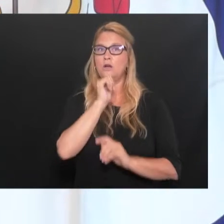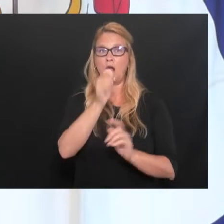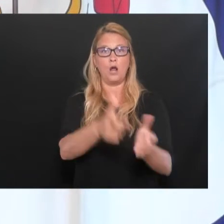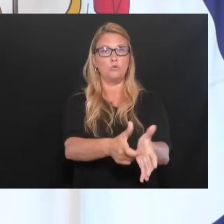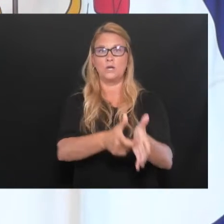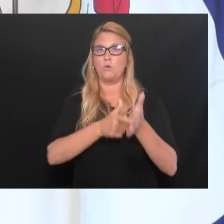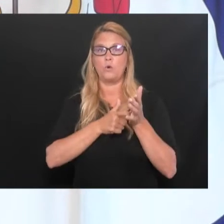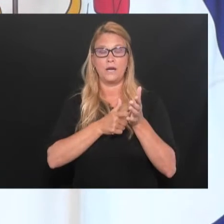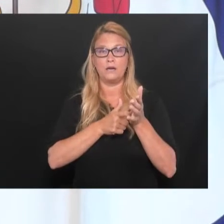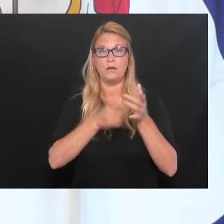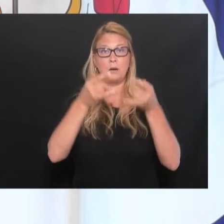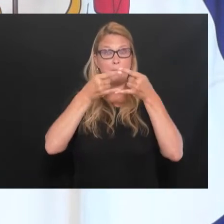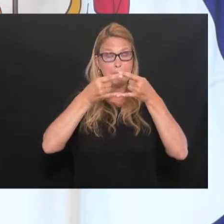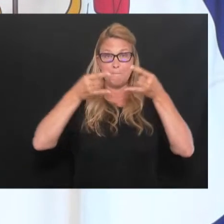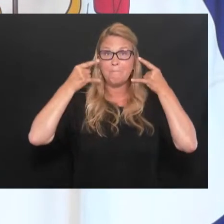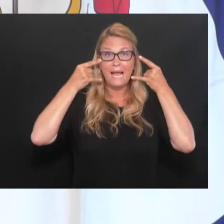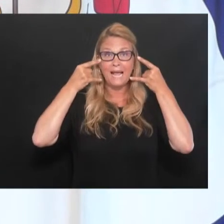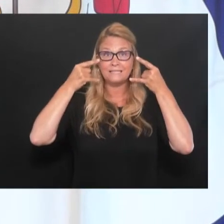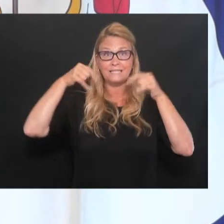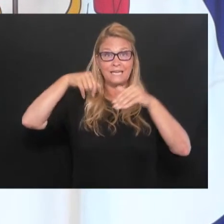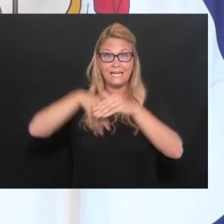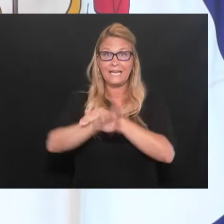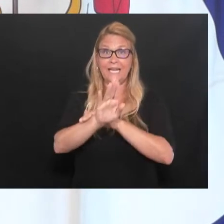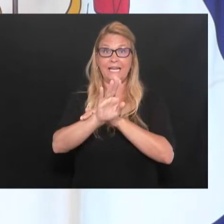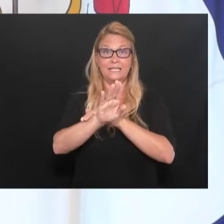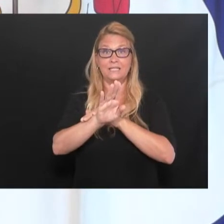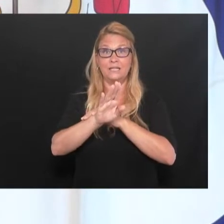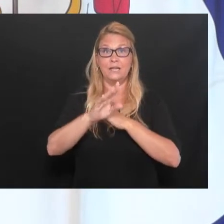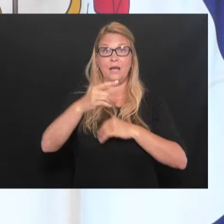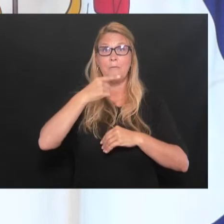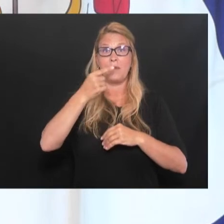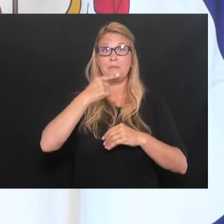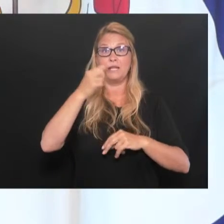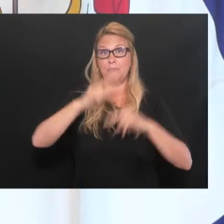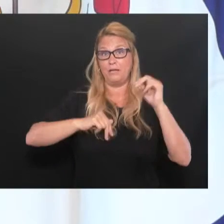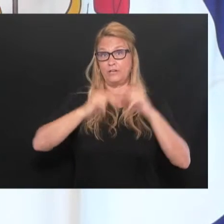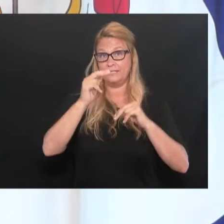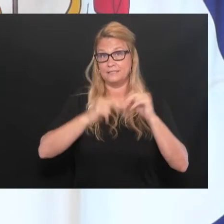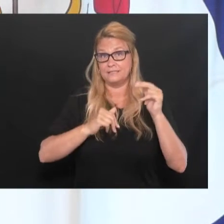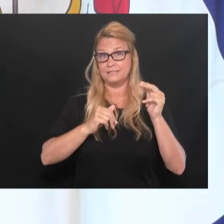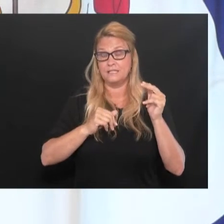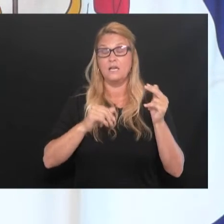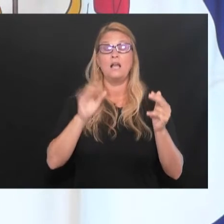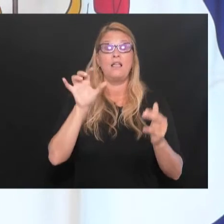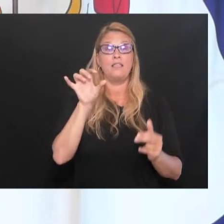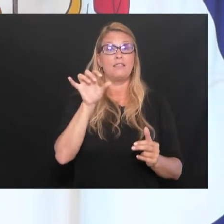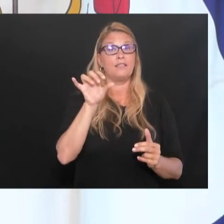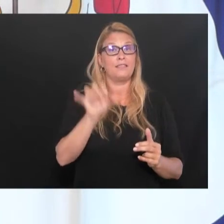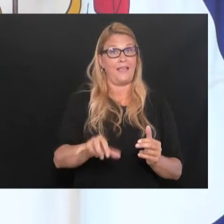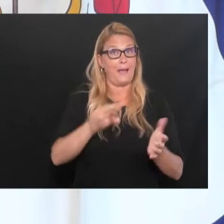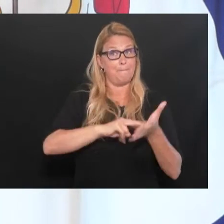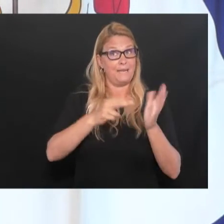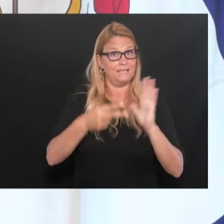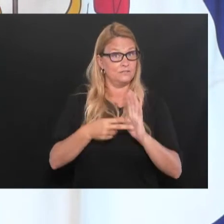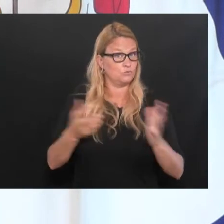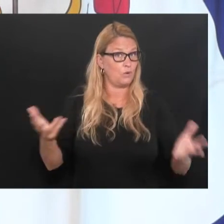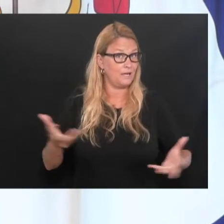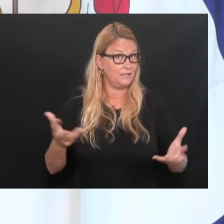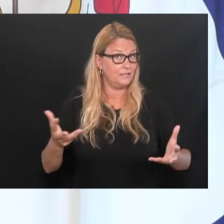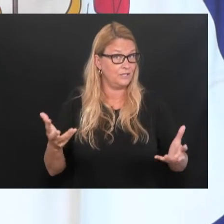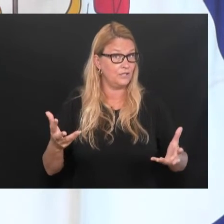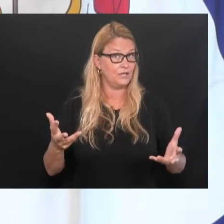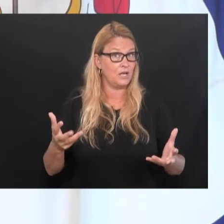required to wear a mask at public property. And this means that all